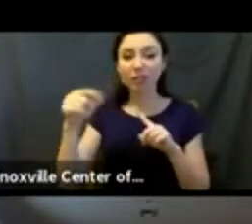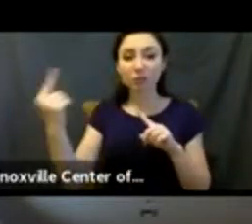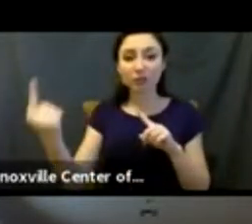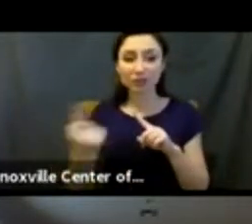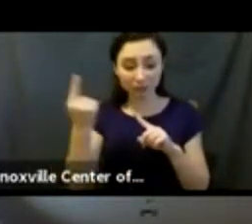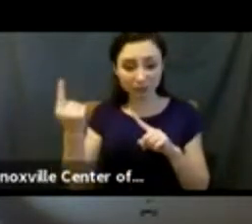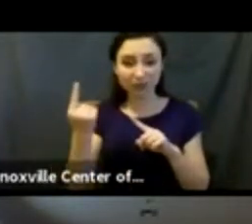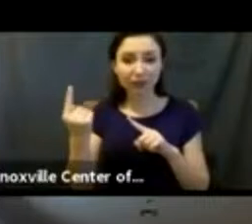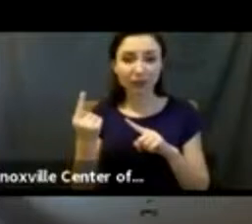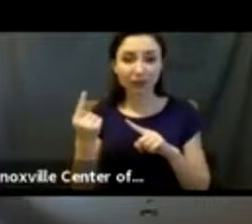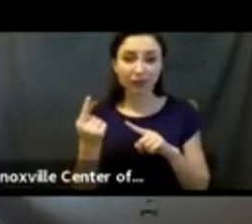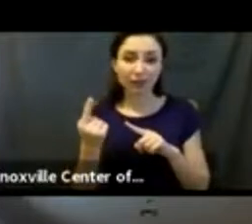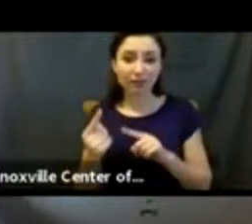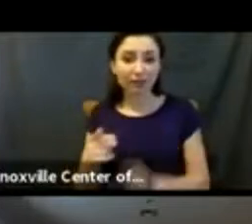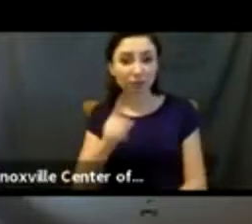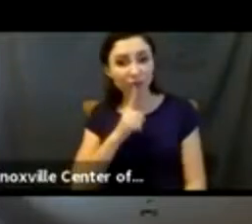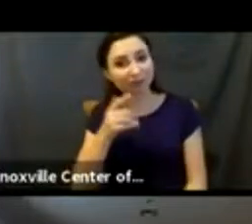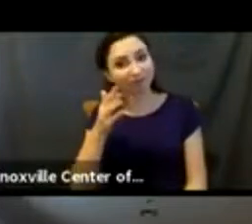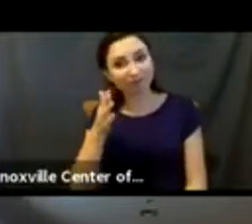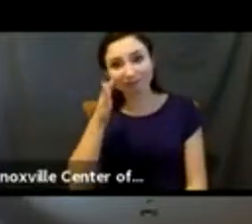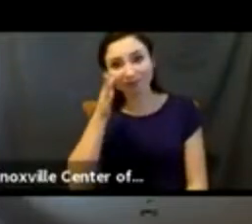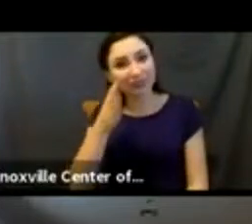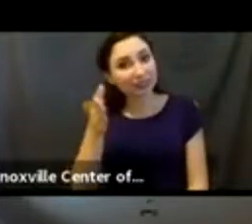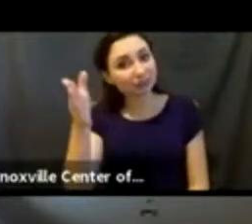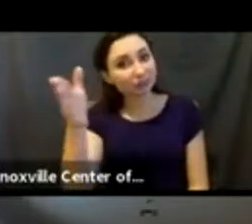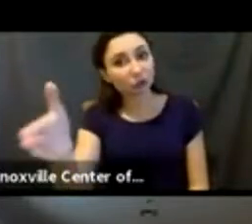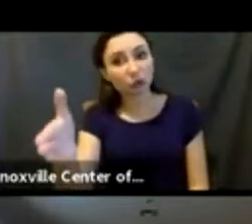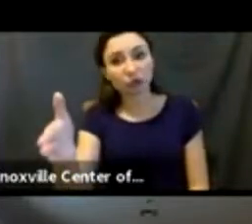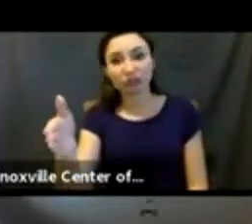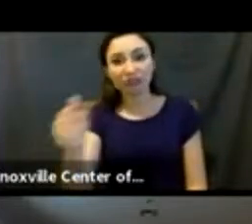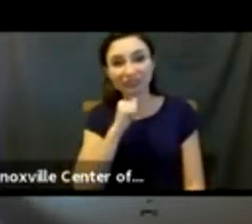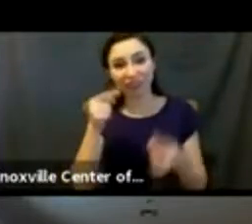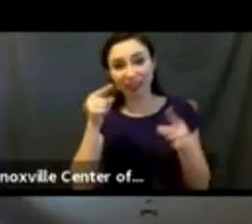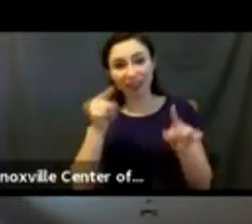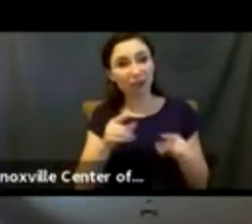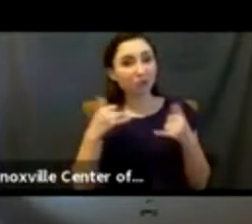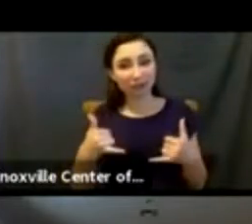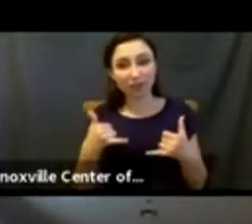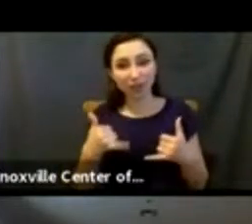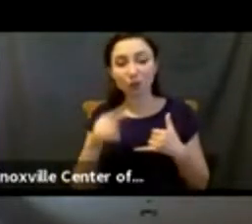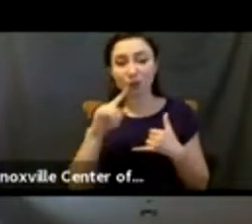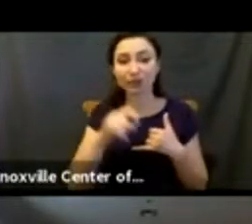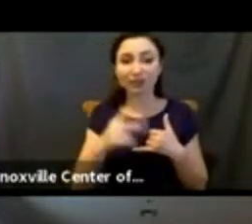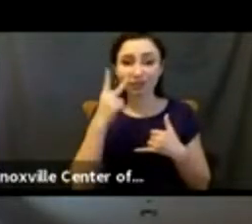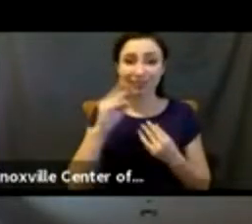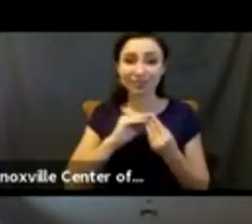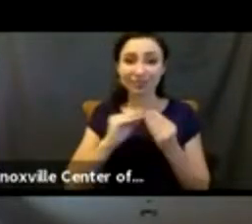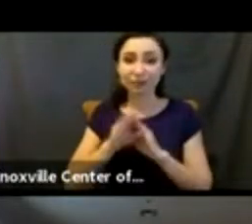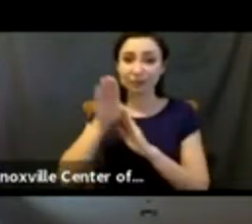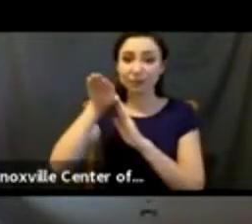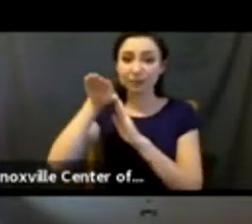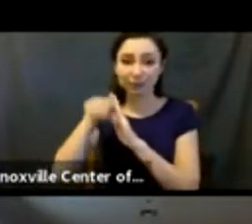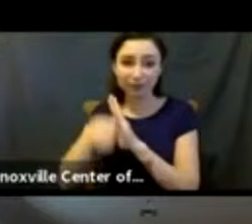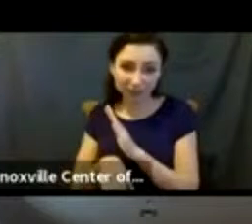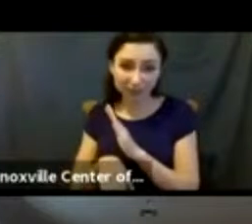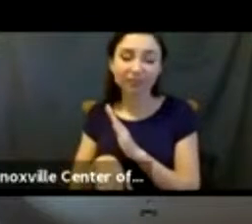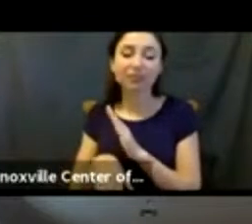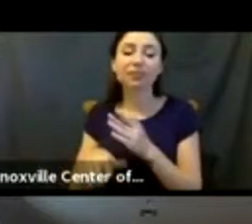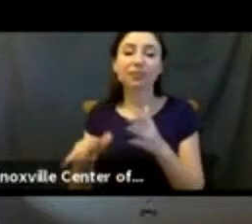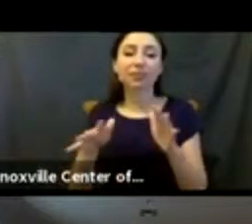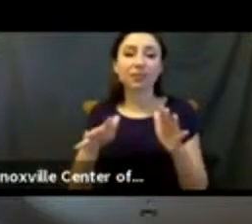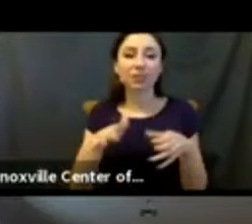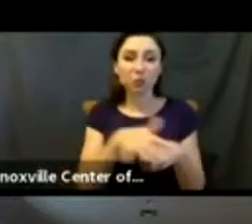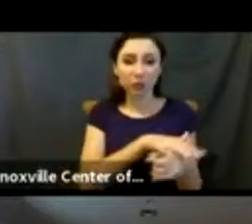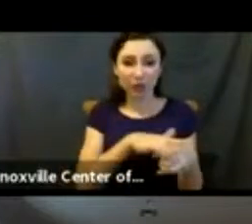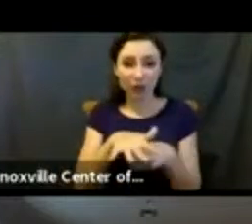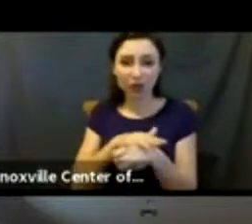realistically far away, because we really need to see our numbers coming down into those areas. And we look